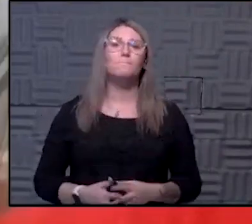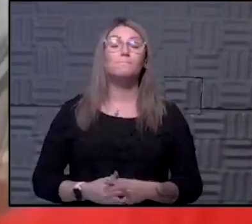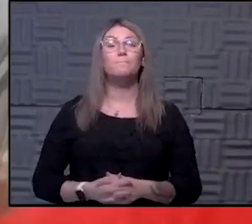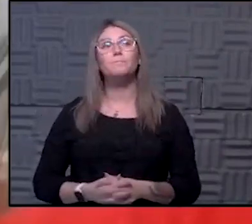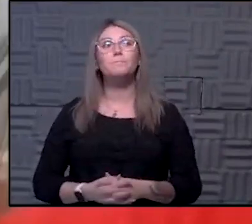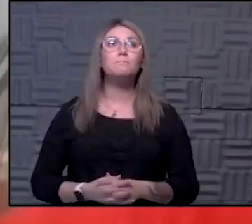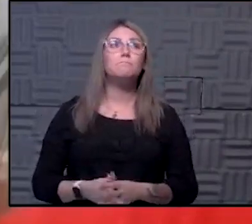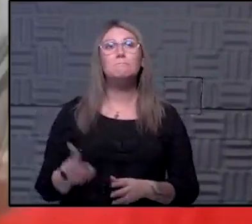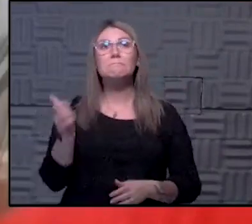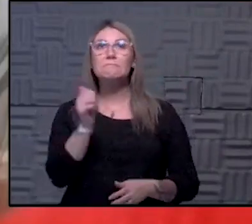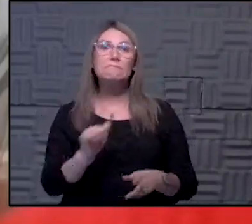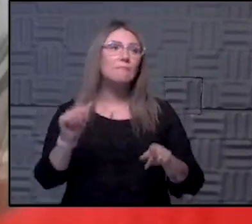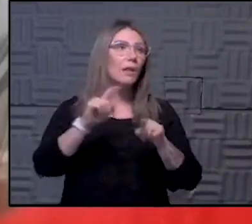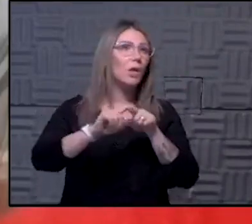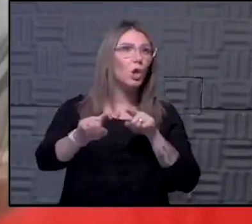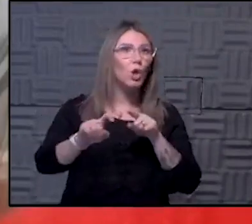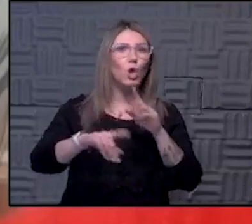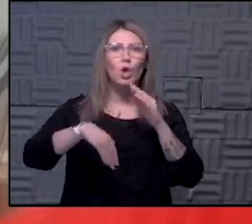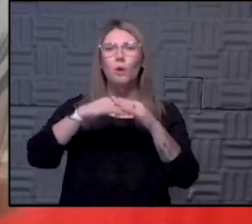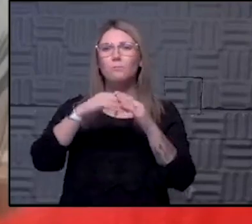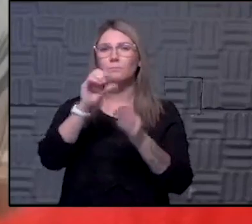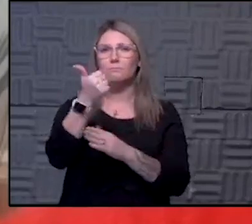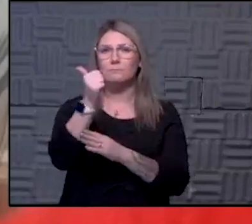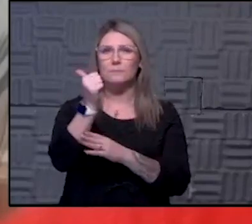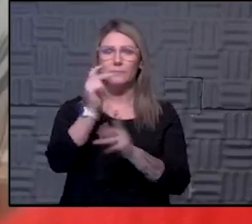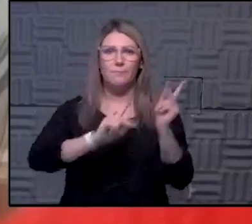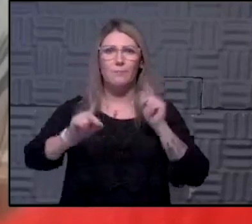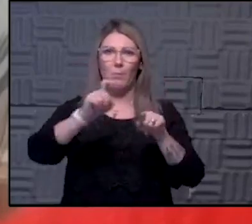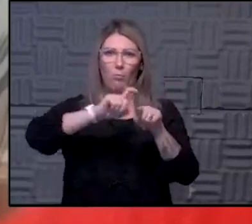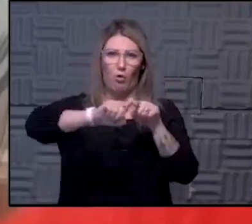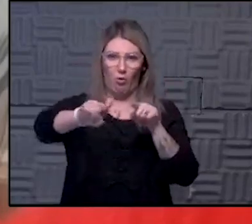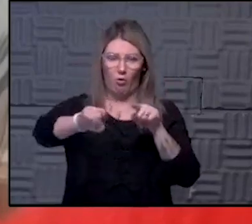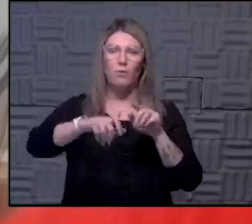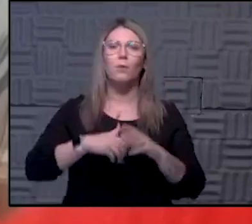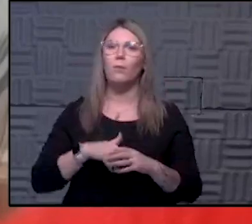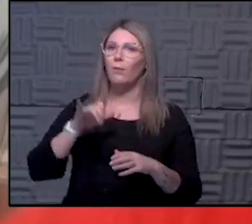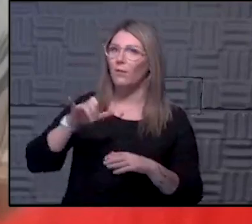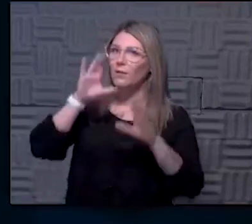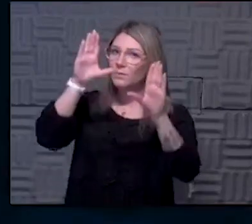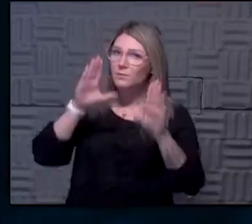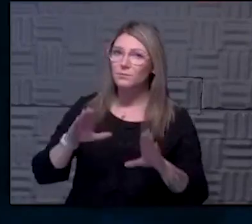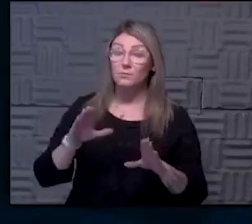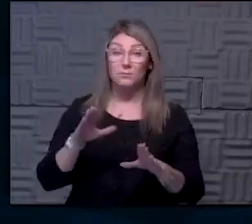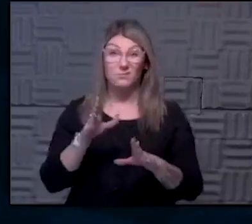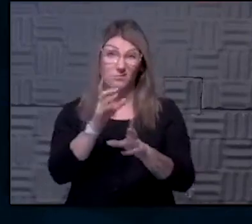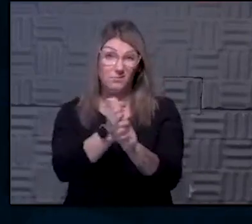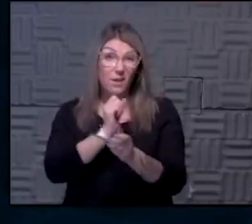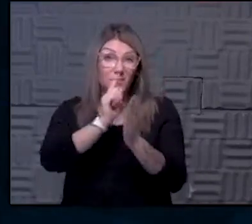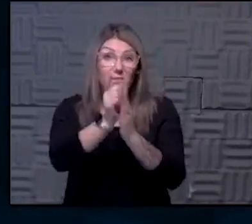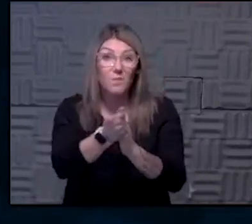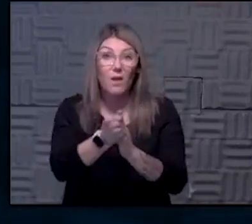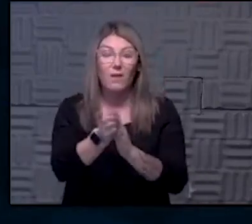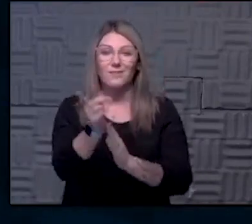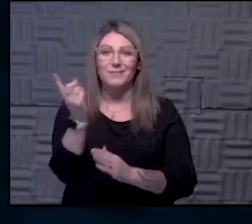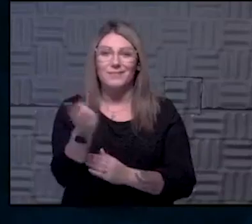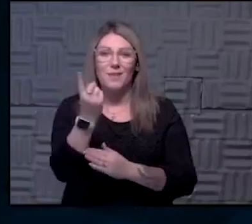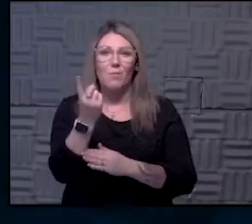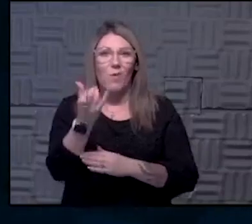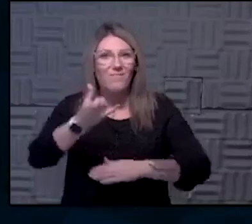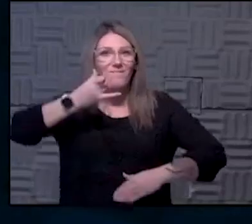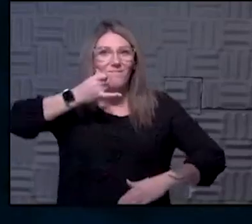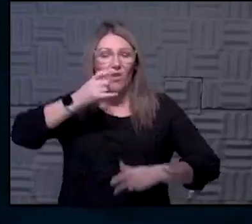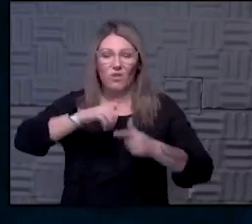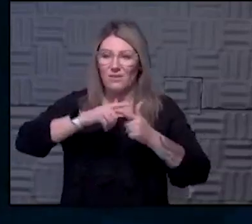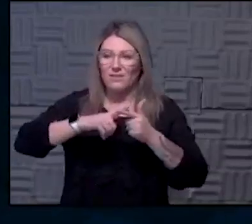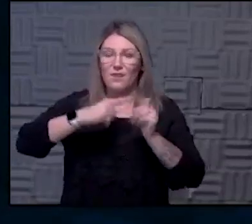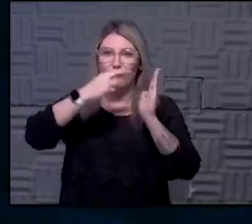any given call, we have up to 10 making phone calls. That's awesome. And so it probably takes a while to get somebody. Once you get them on the phone, you got to get them registered